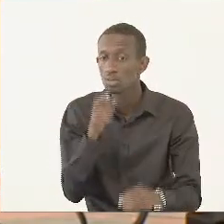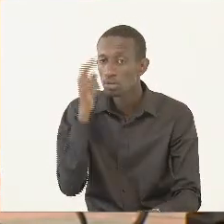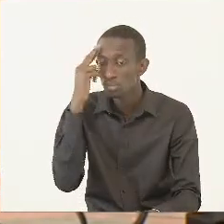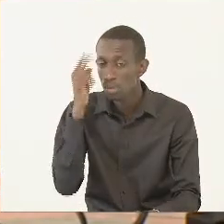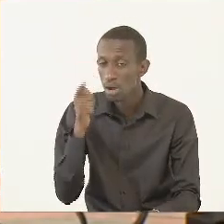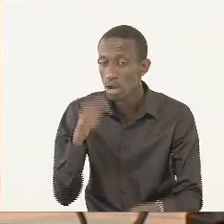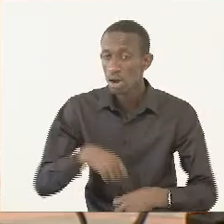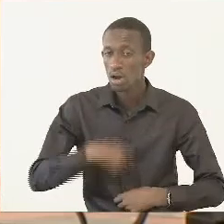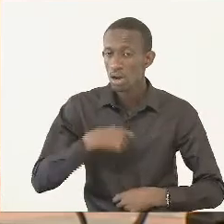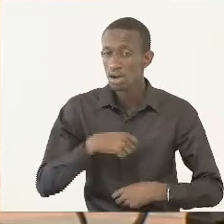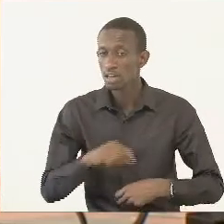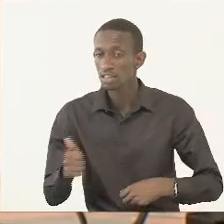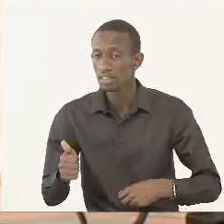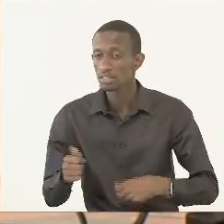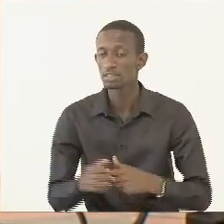zip?